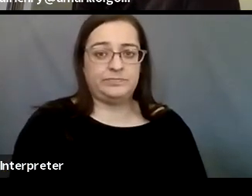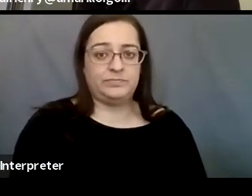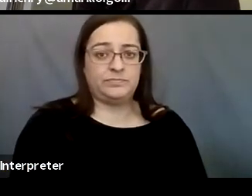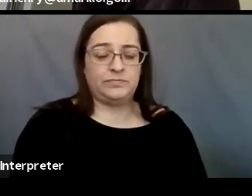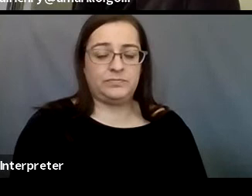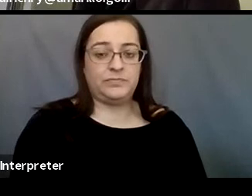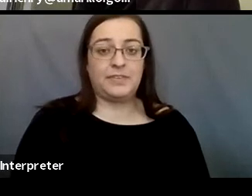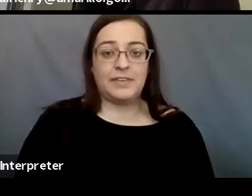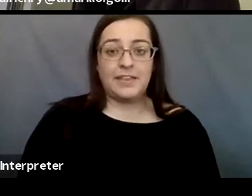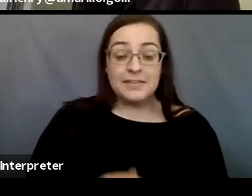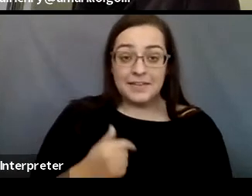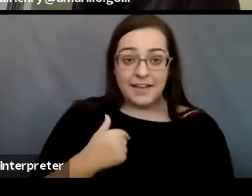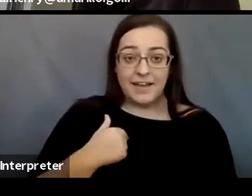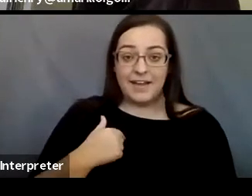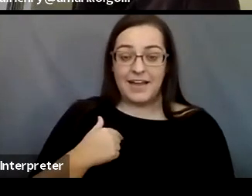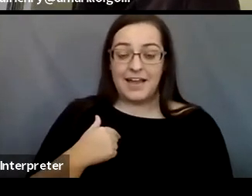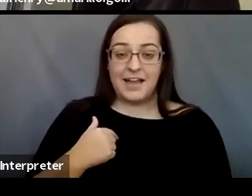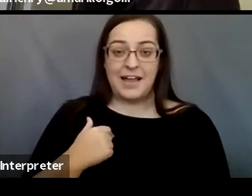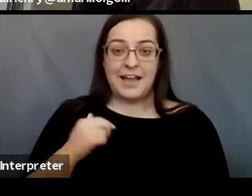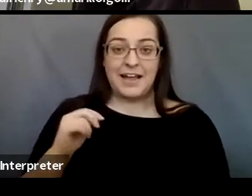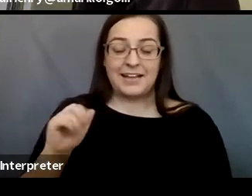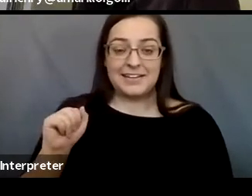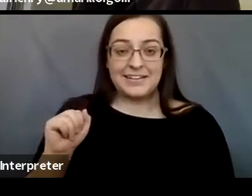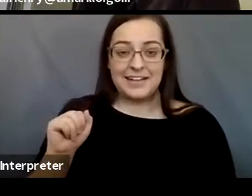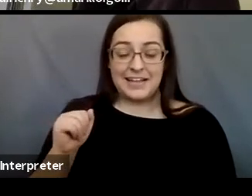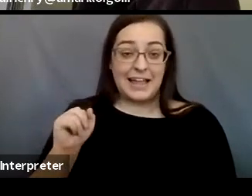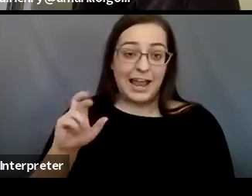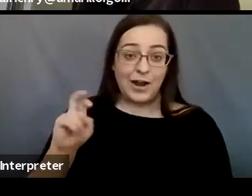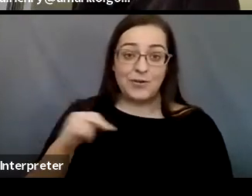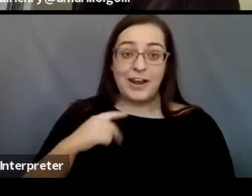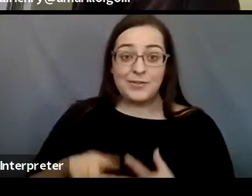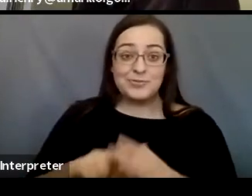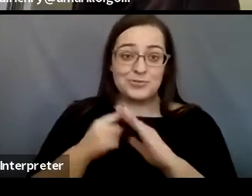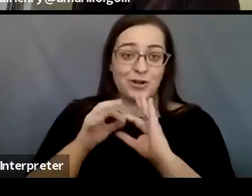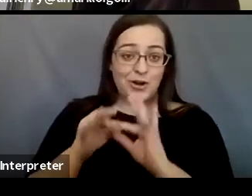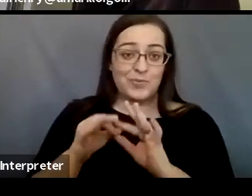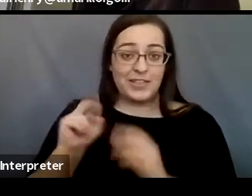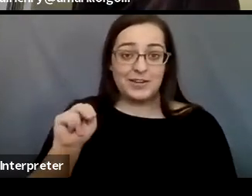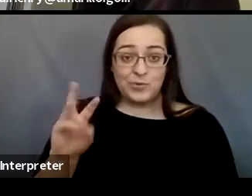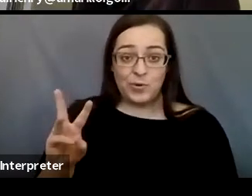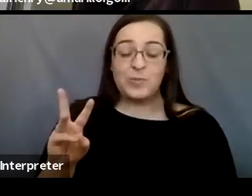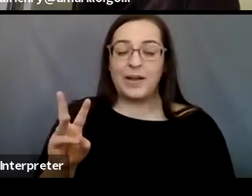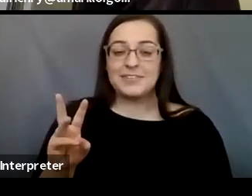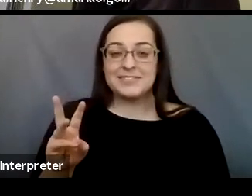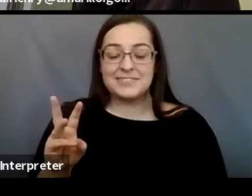So I guess Dave, or Aaron's right. I can start in terms of Northwest. So